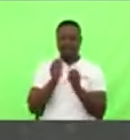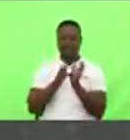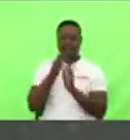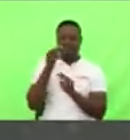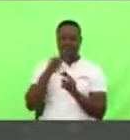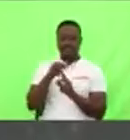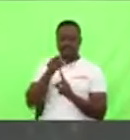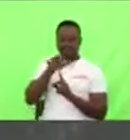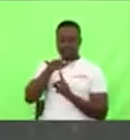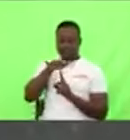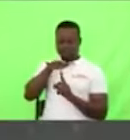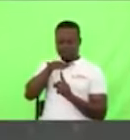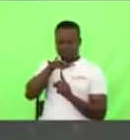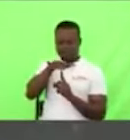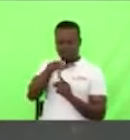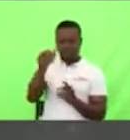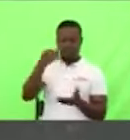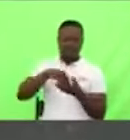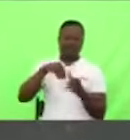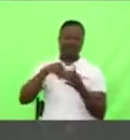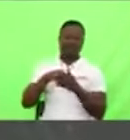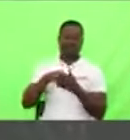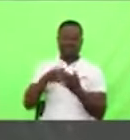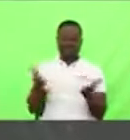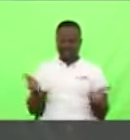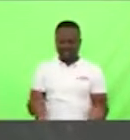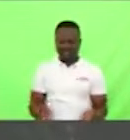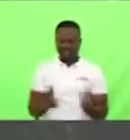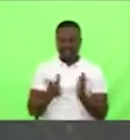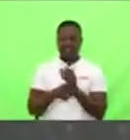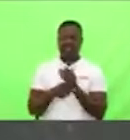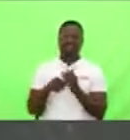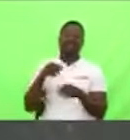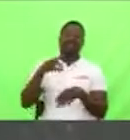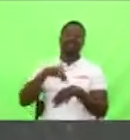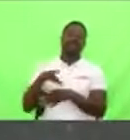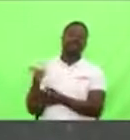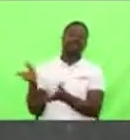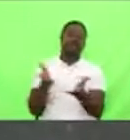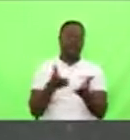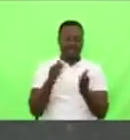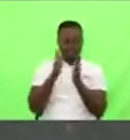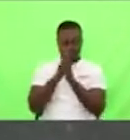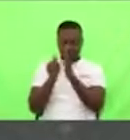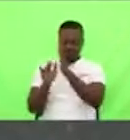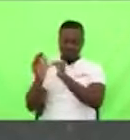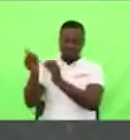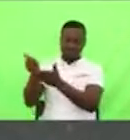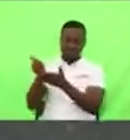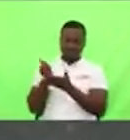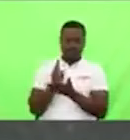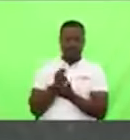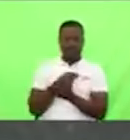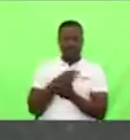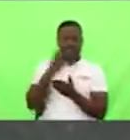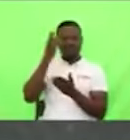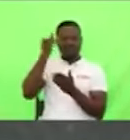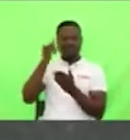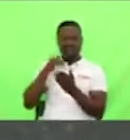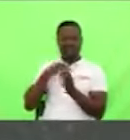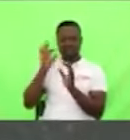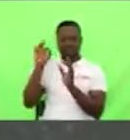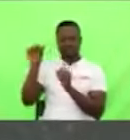this land and in this school. I pray that God will help us. That is why I've been talking about the